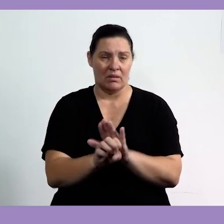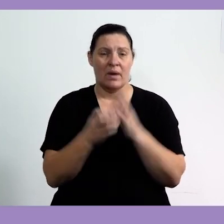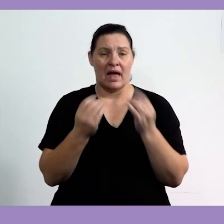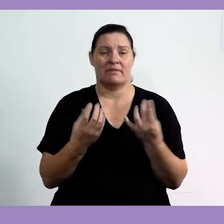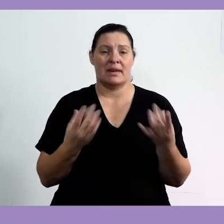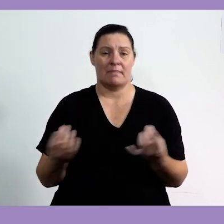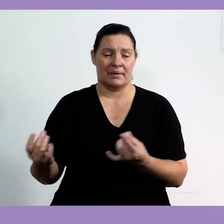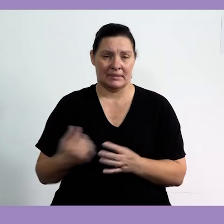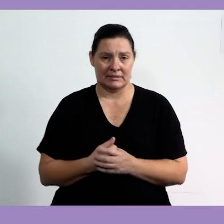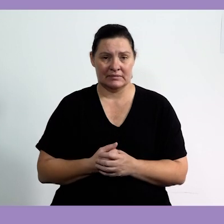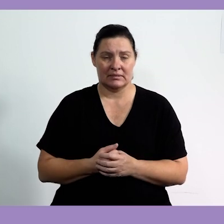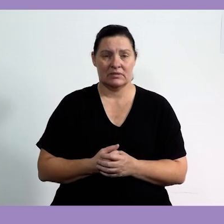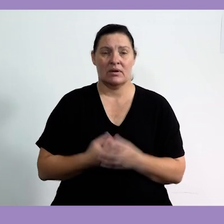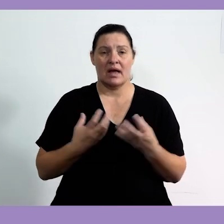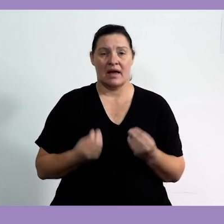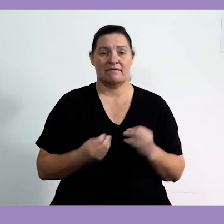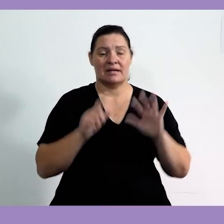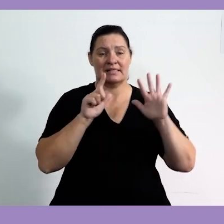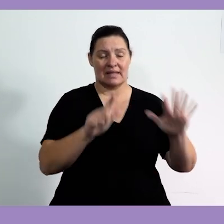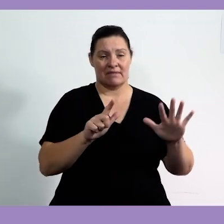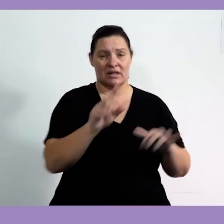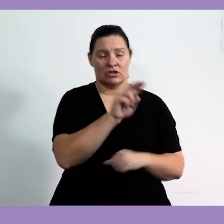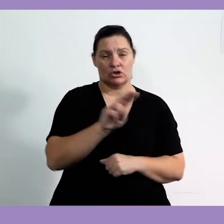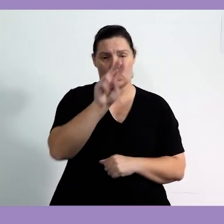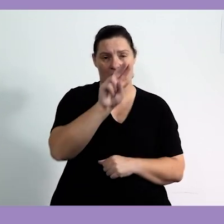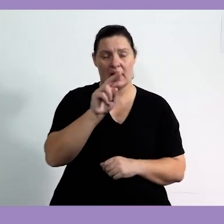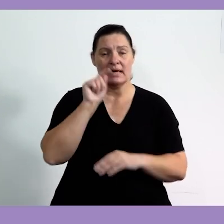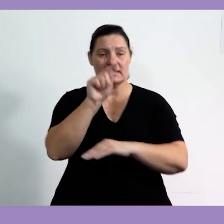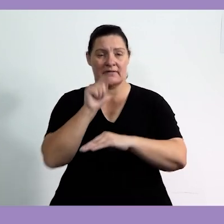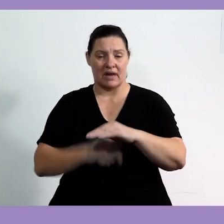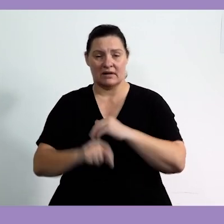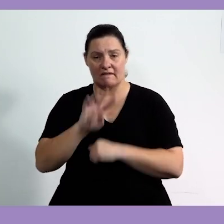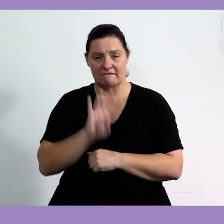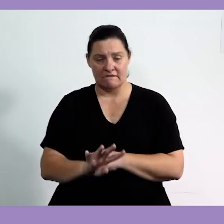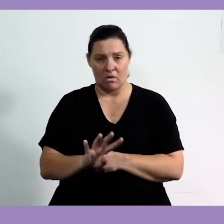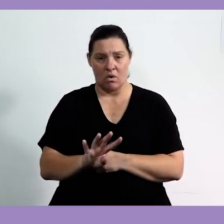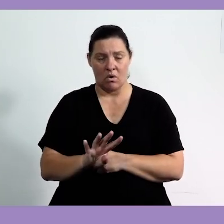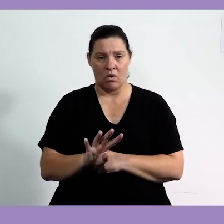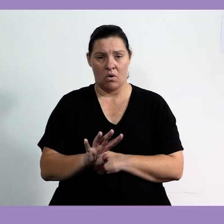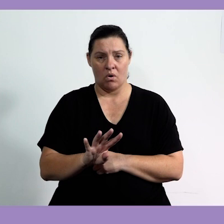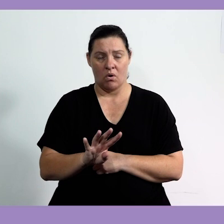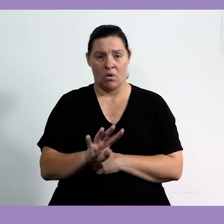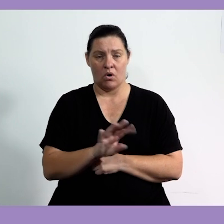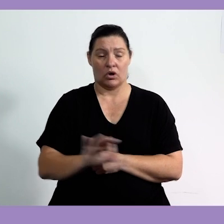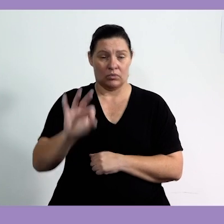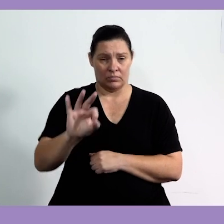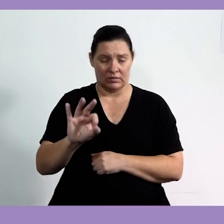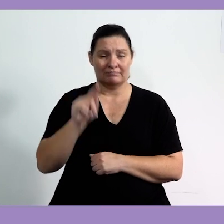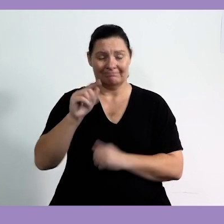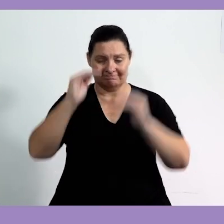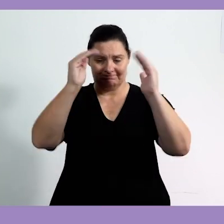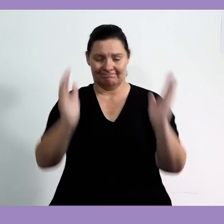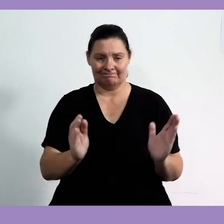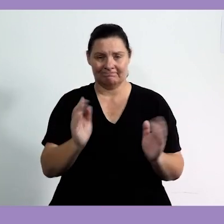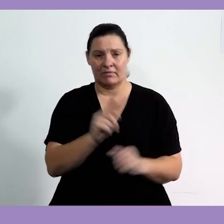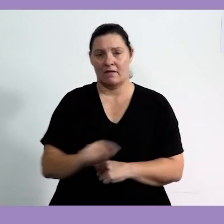have numbers. So I have 7 squared divided by 4 cubed, and this quotient is